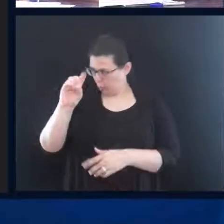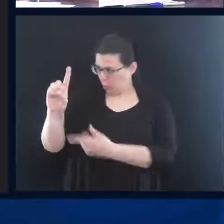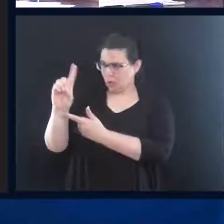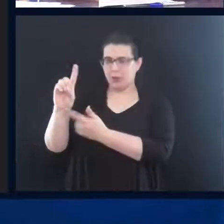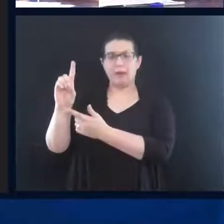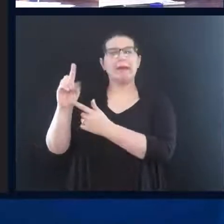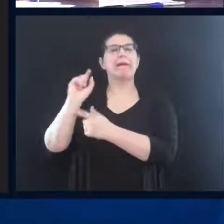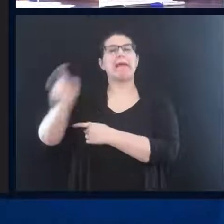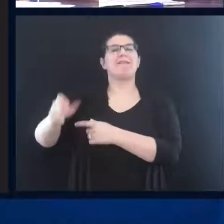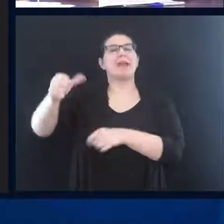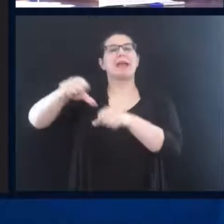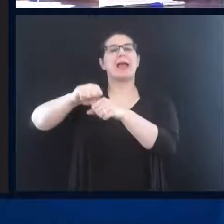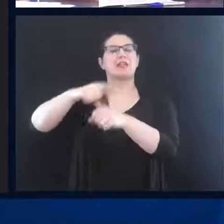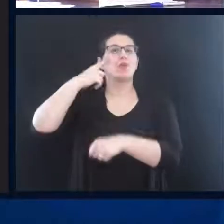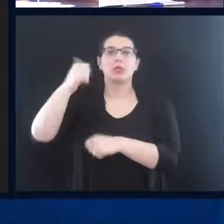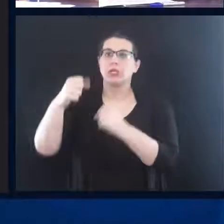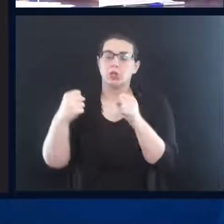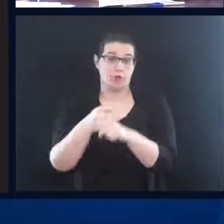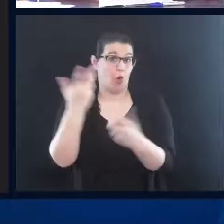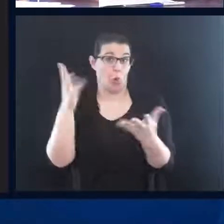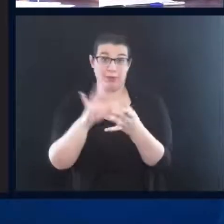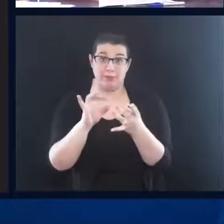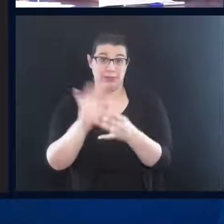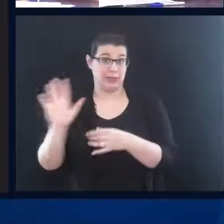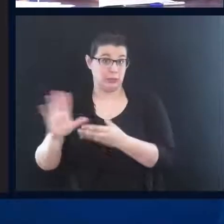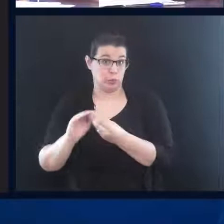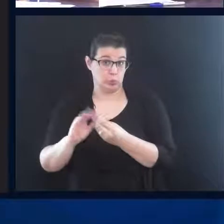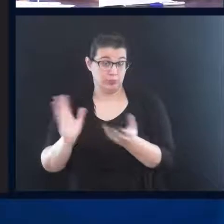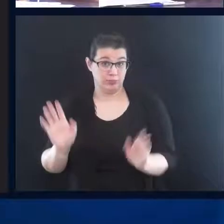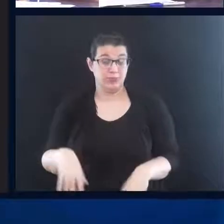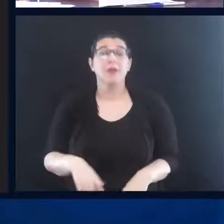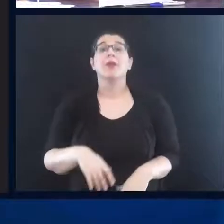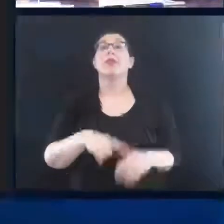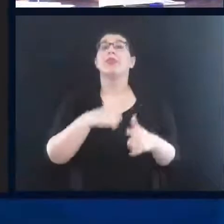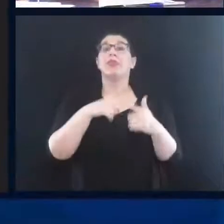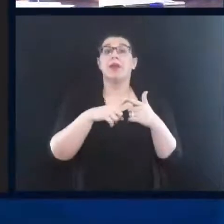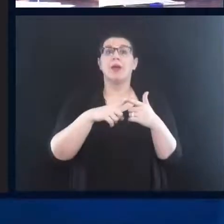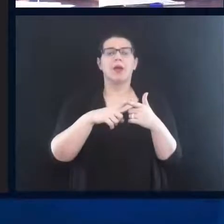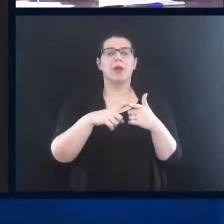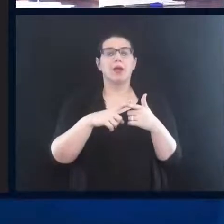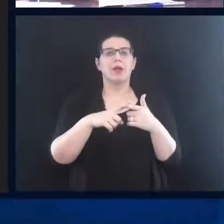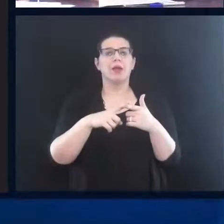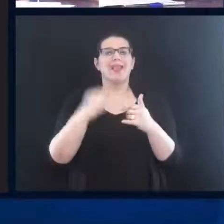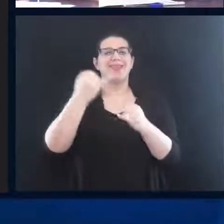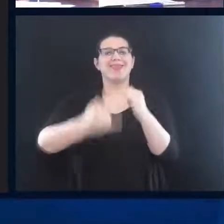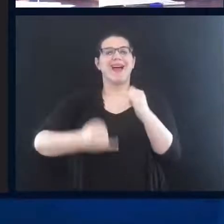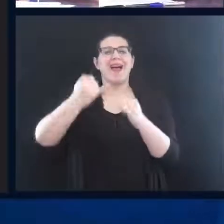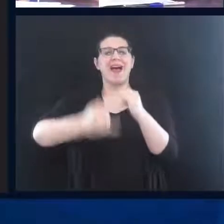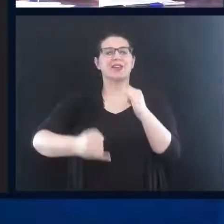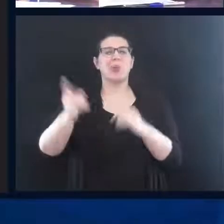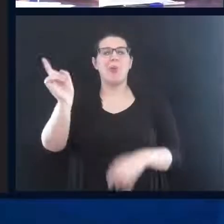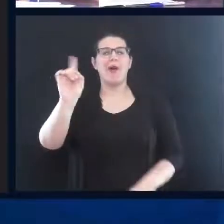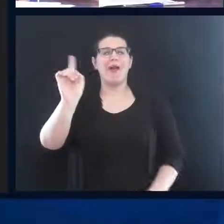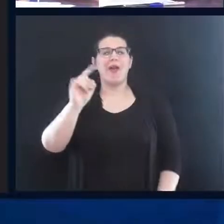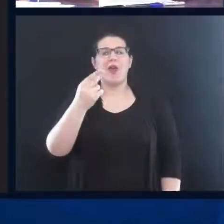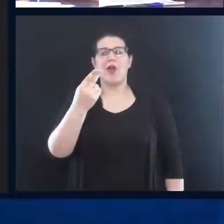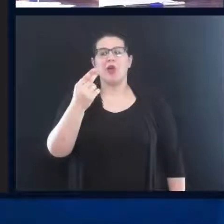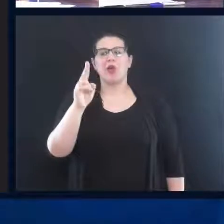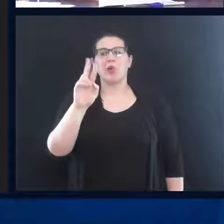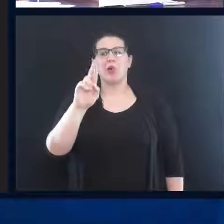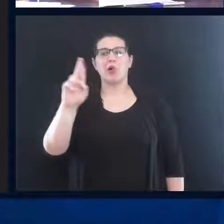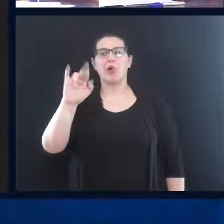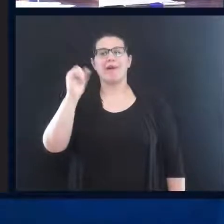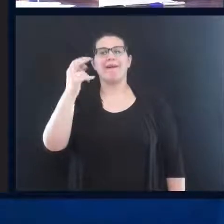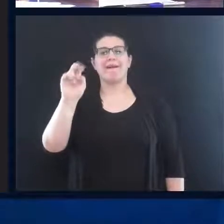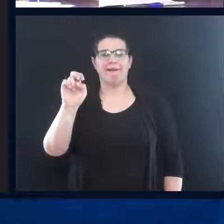heard his unbelievable testimony. And then we went there and wrapped the day up at Hurricane High School. You